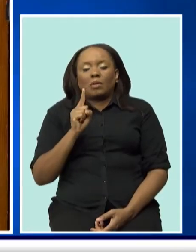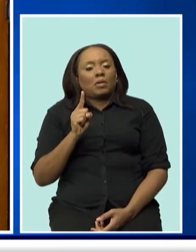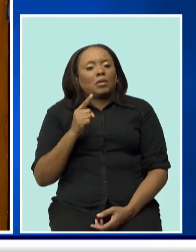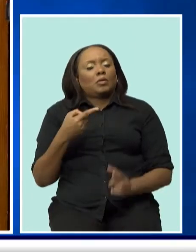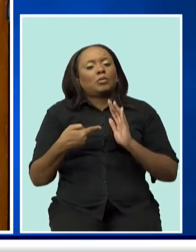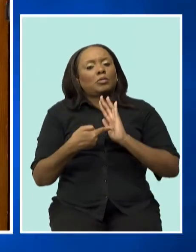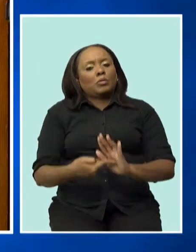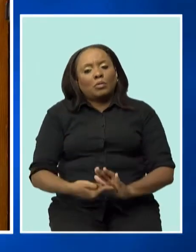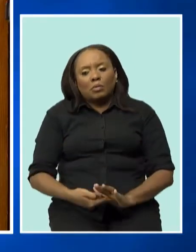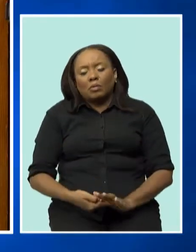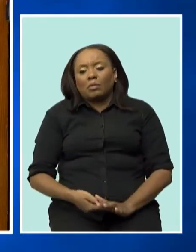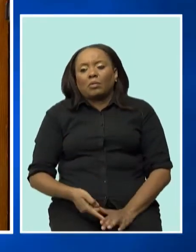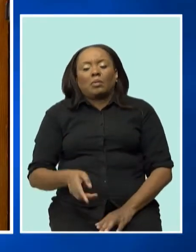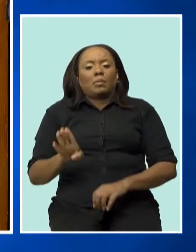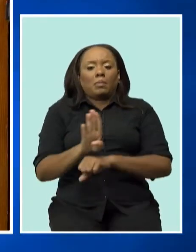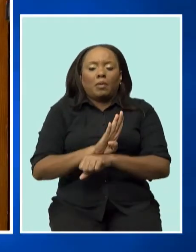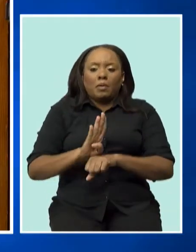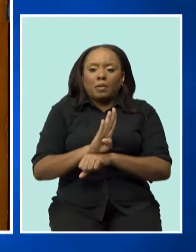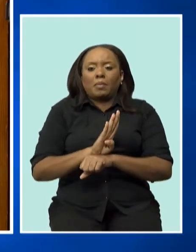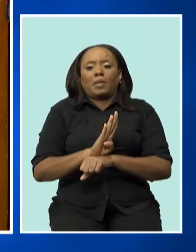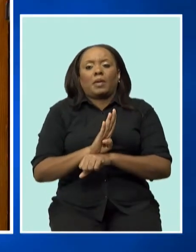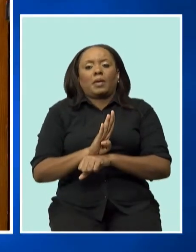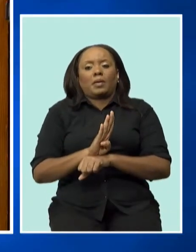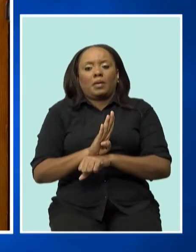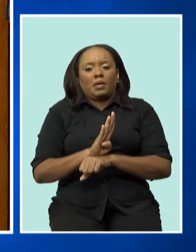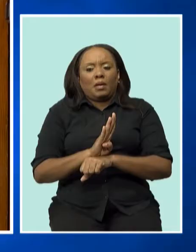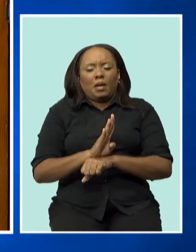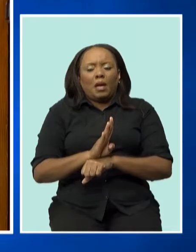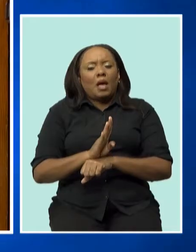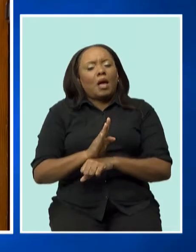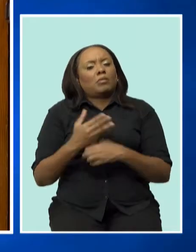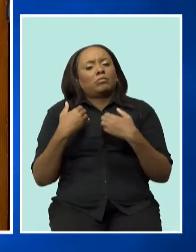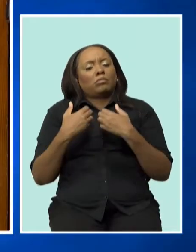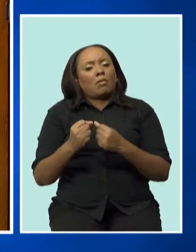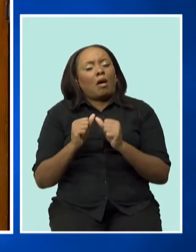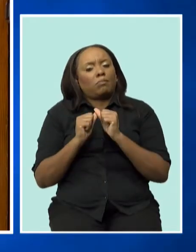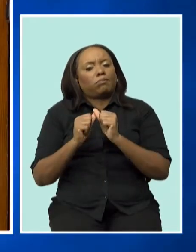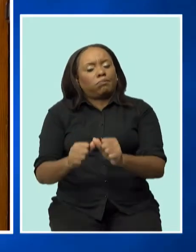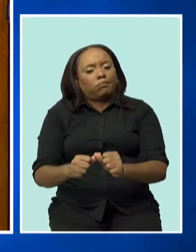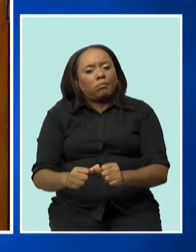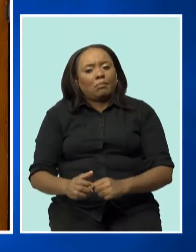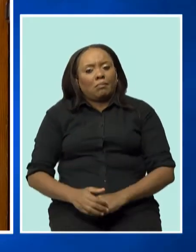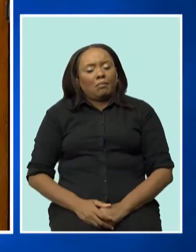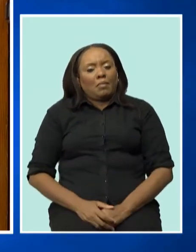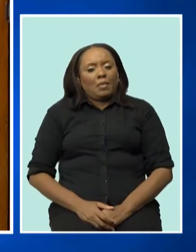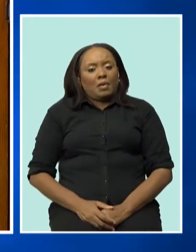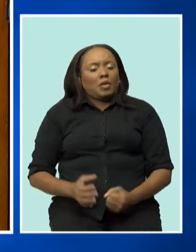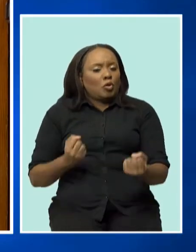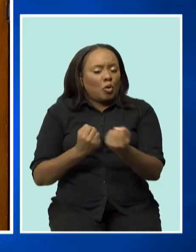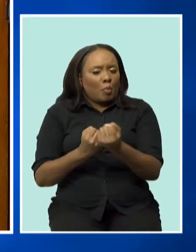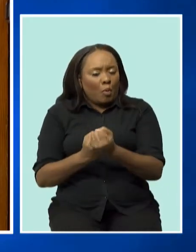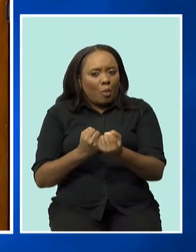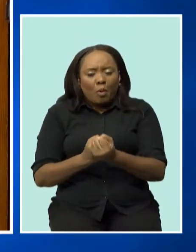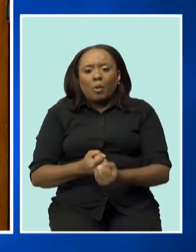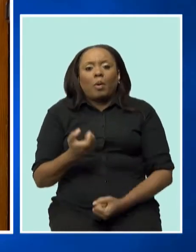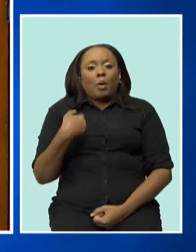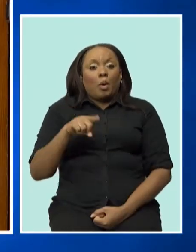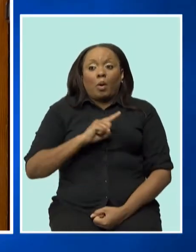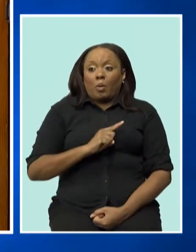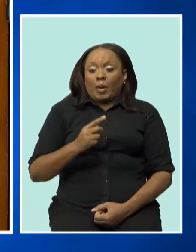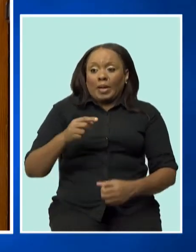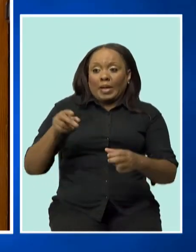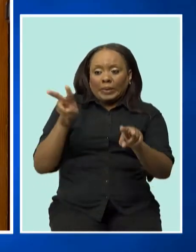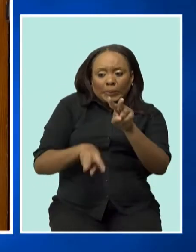country, Barbados. We firmly believe, from all of the signs that we are seeing in the Barbados economy, that the Barbados economy